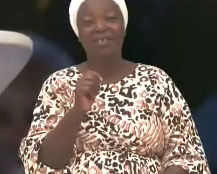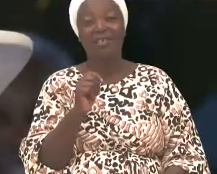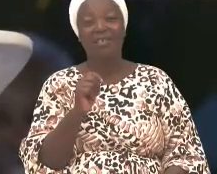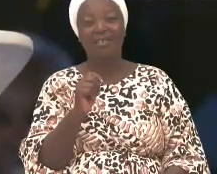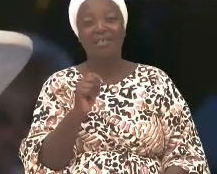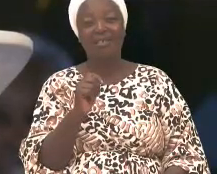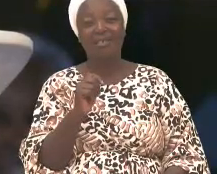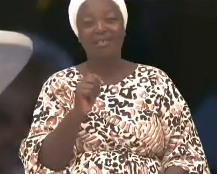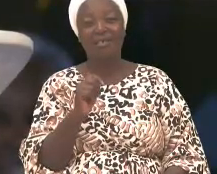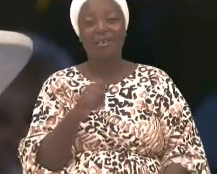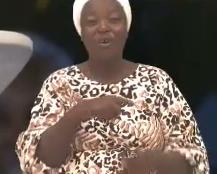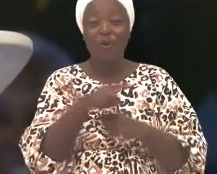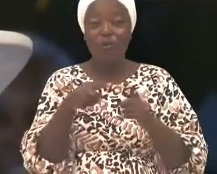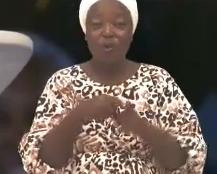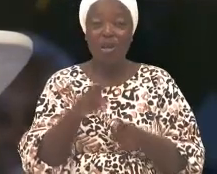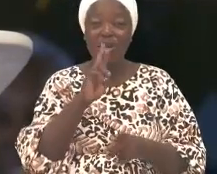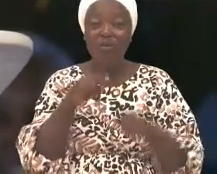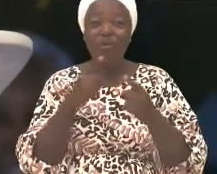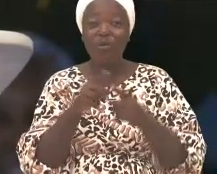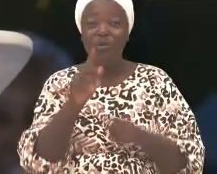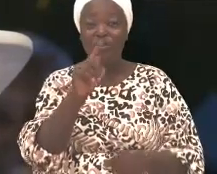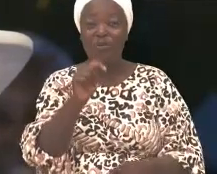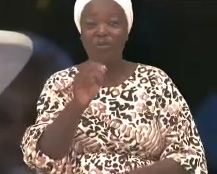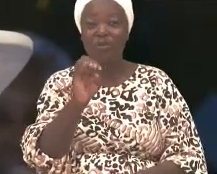When are you going to do that?